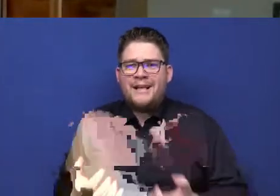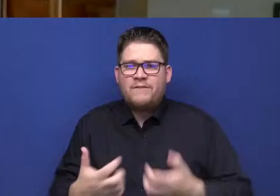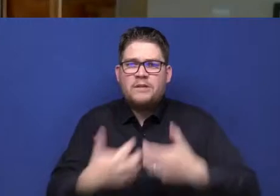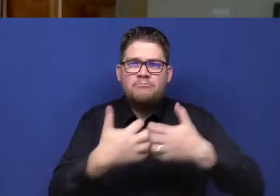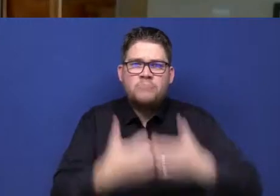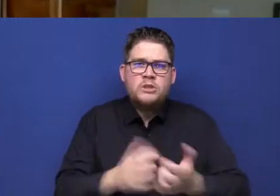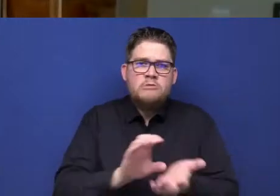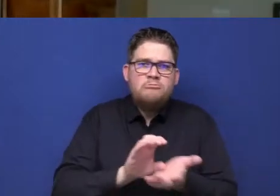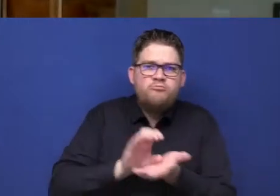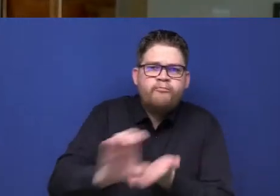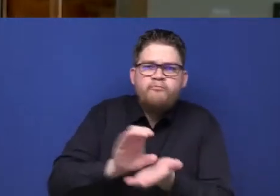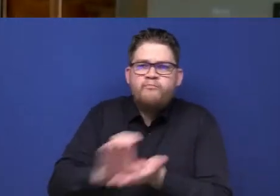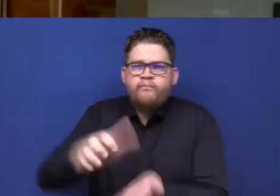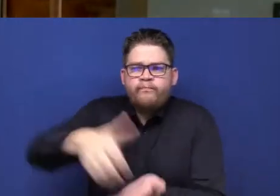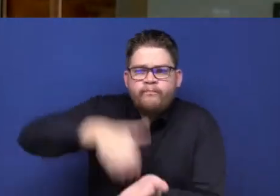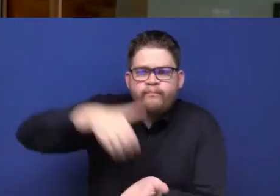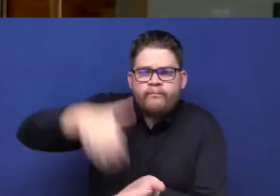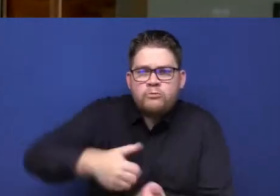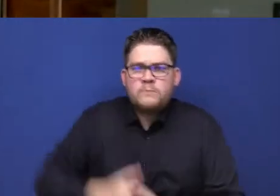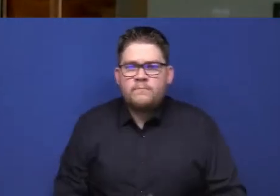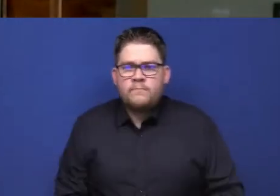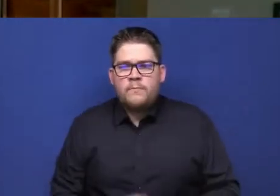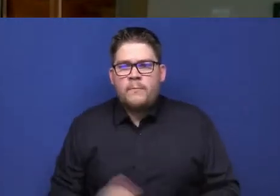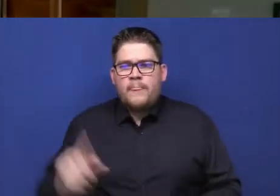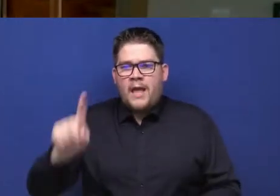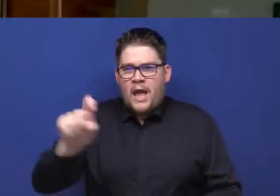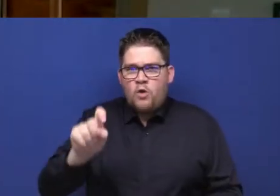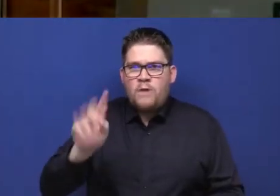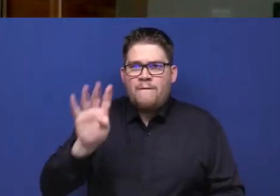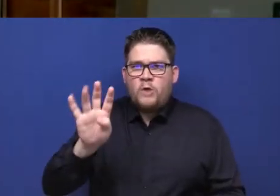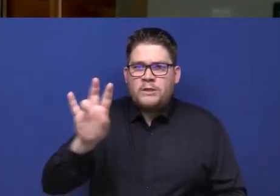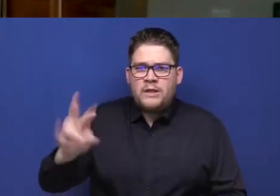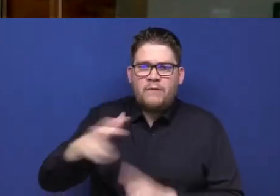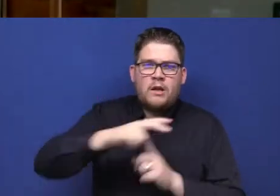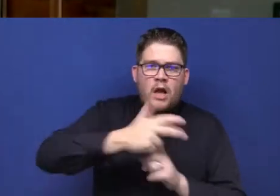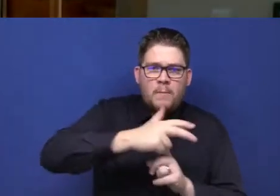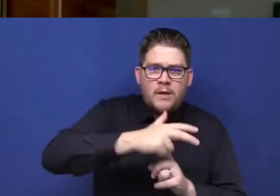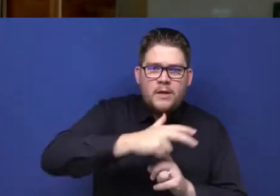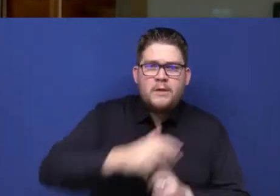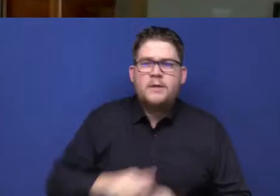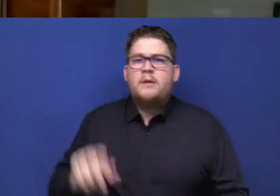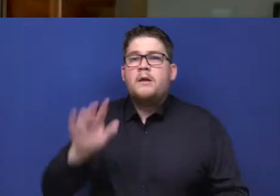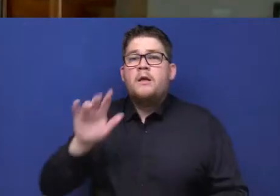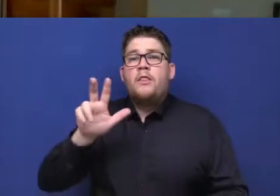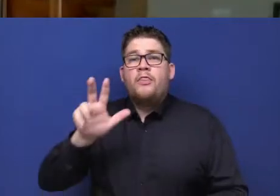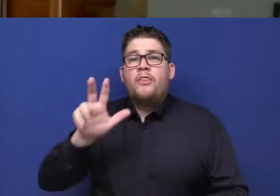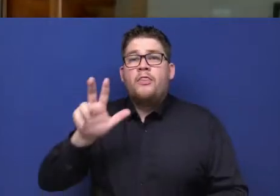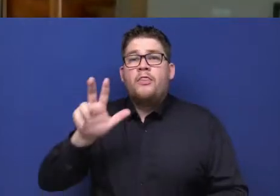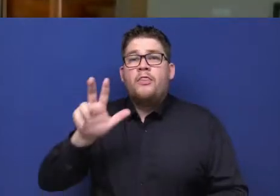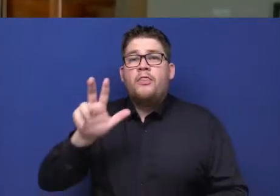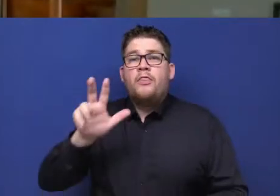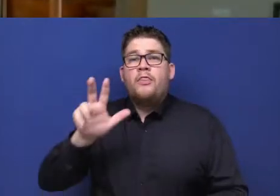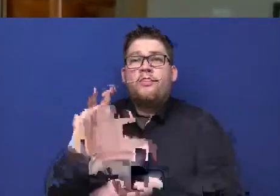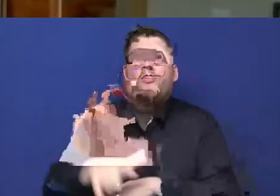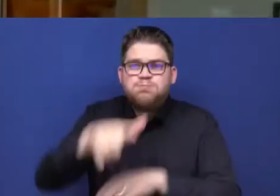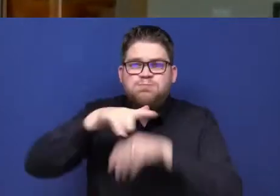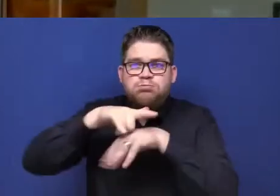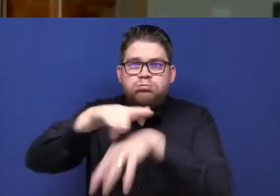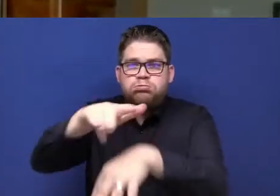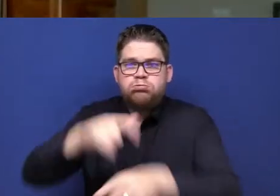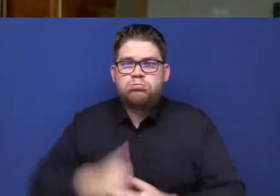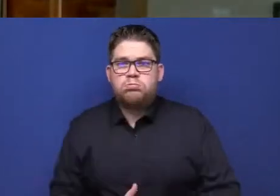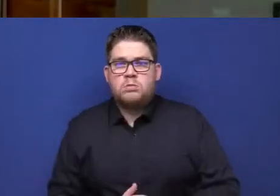we had 153 people arrive from Quebec 3 days ago, 45 from the Yukon 2 days ago. We've